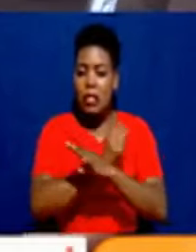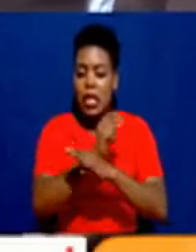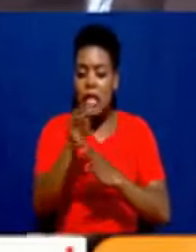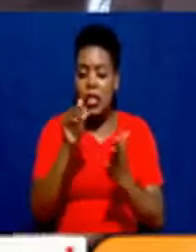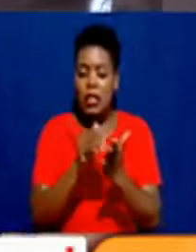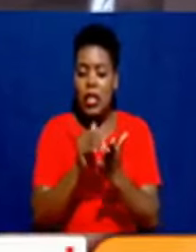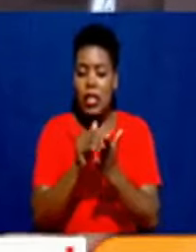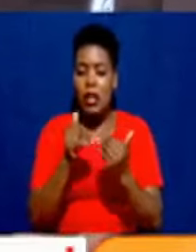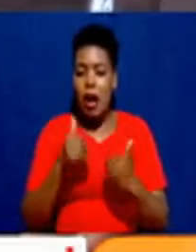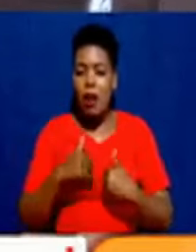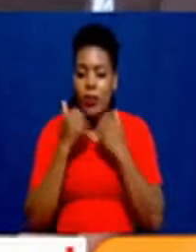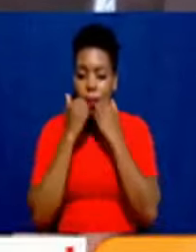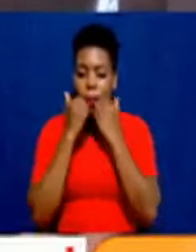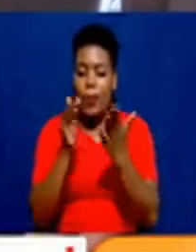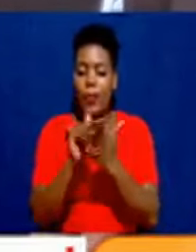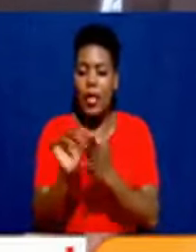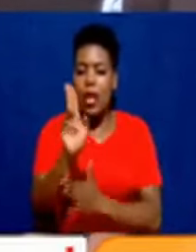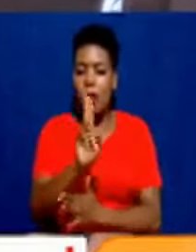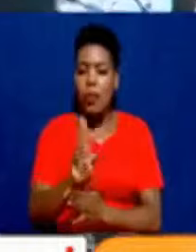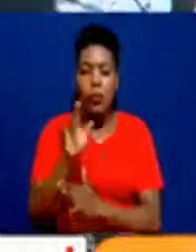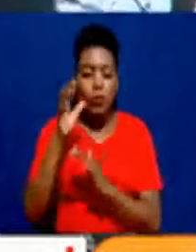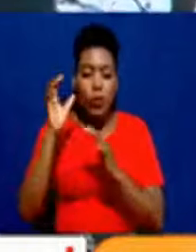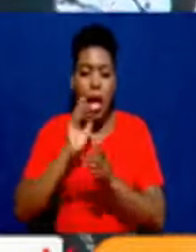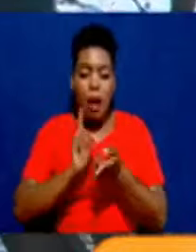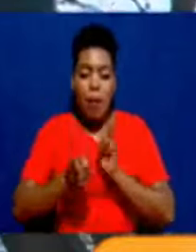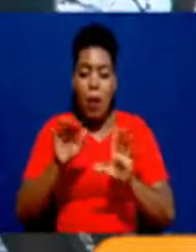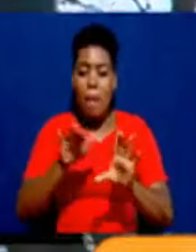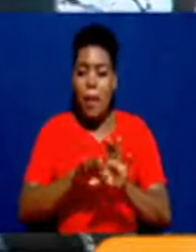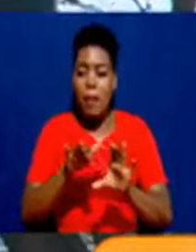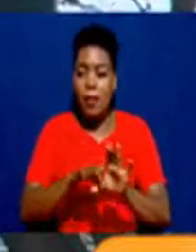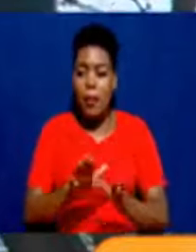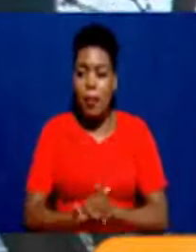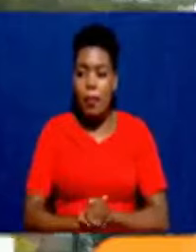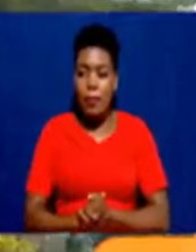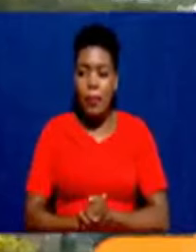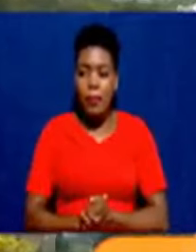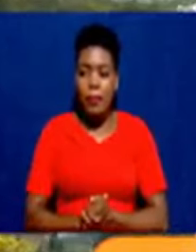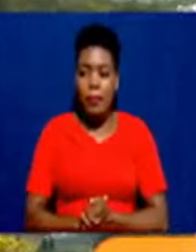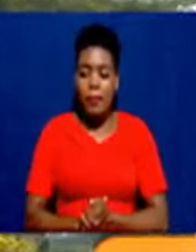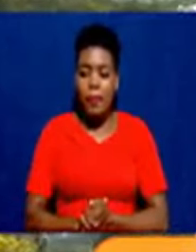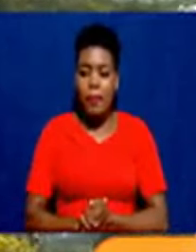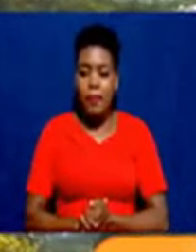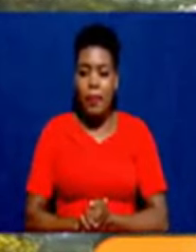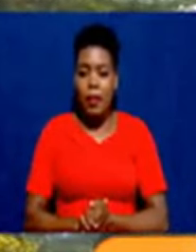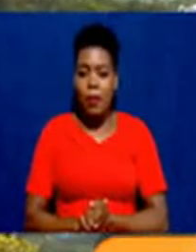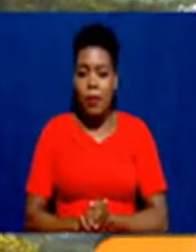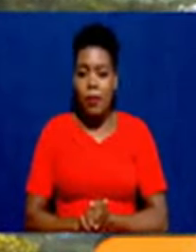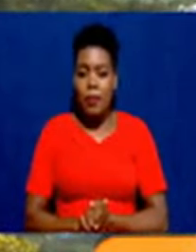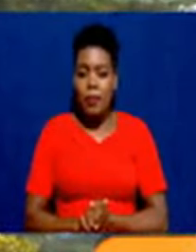facility that can be used by our athletes. Serfine Achieng Ouma, Citizen TV.